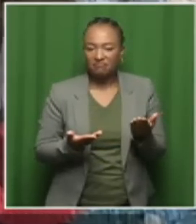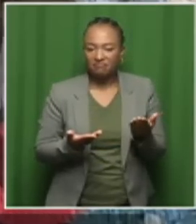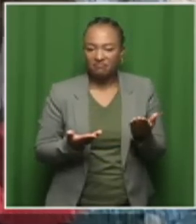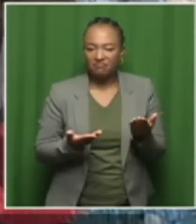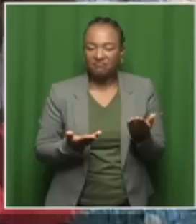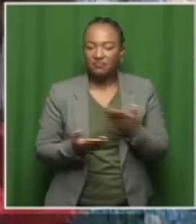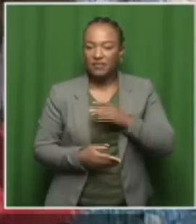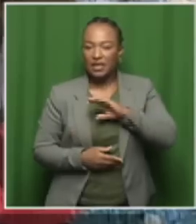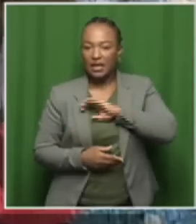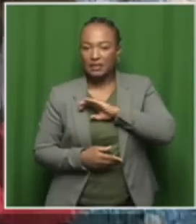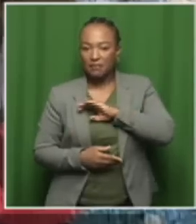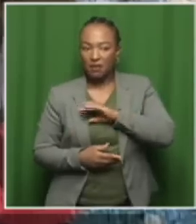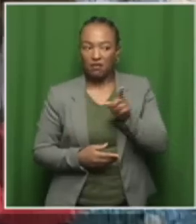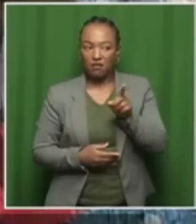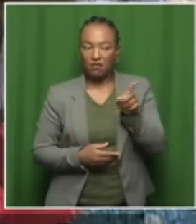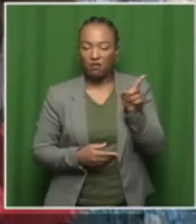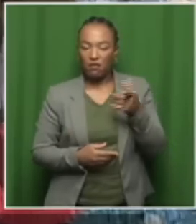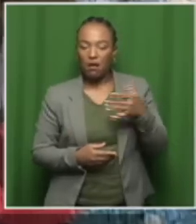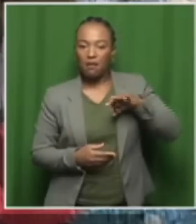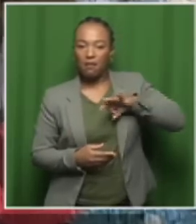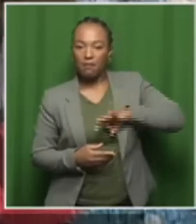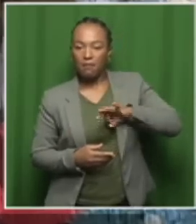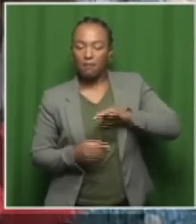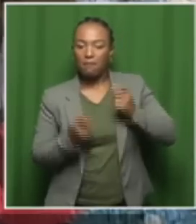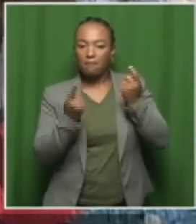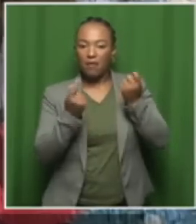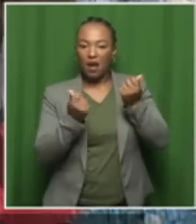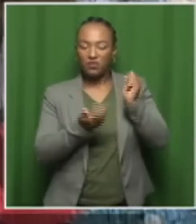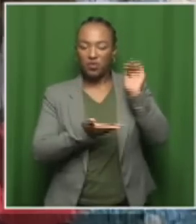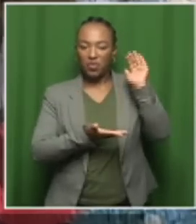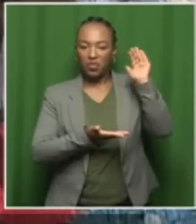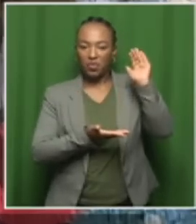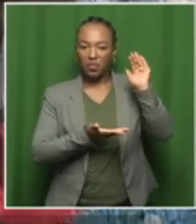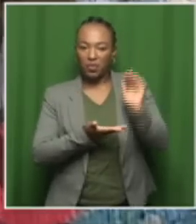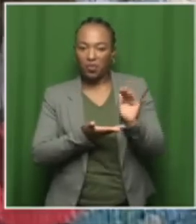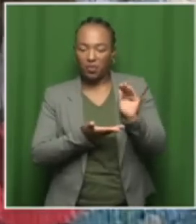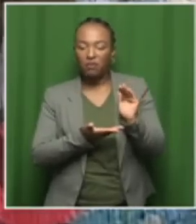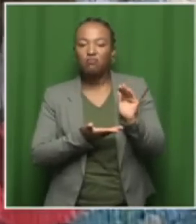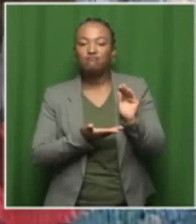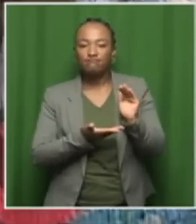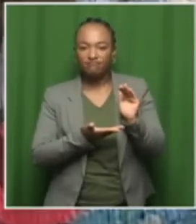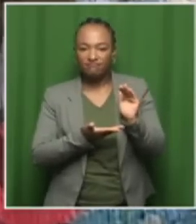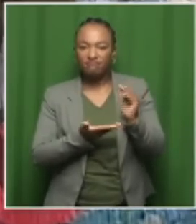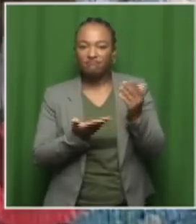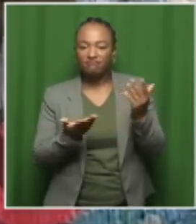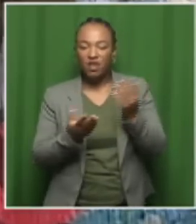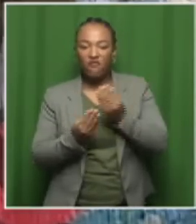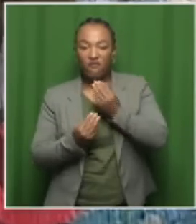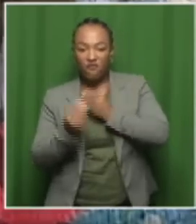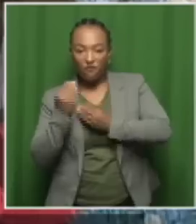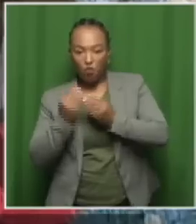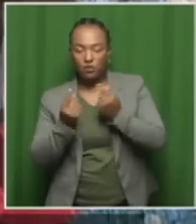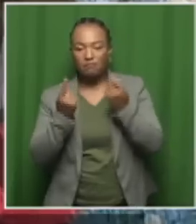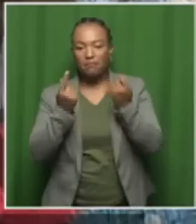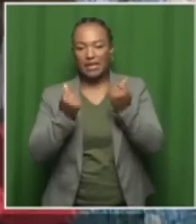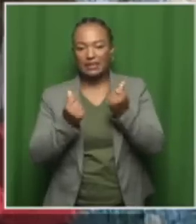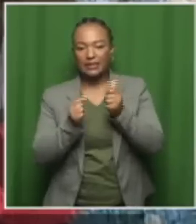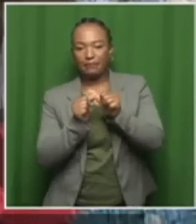consumers are receiving the benefit of lower price increases than had been the case before, especially food price